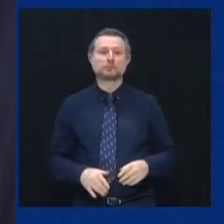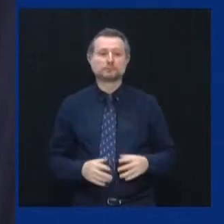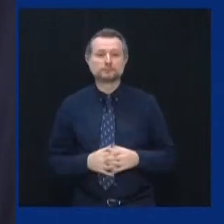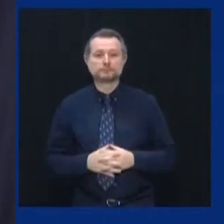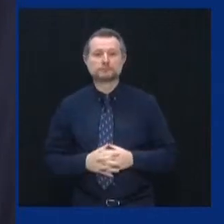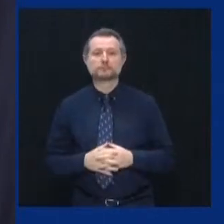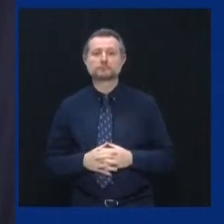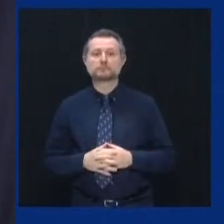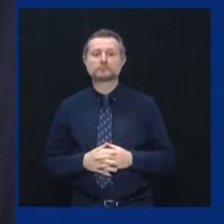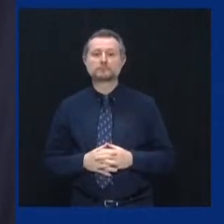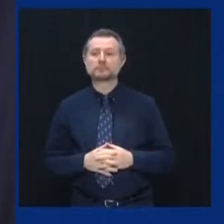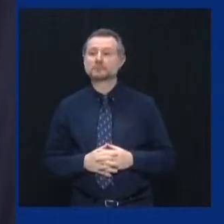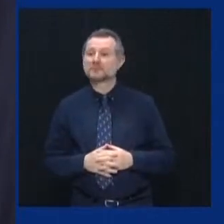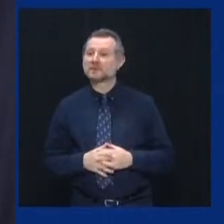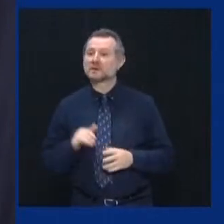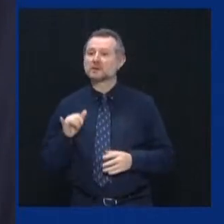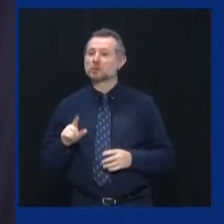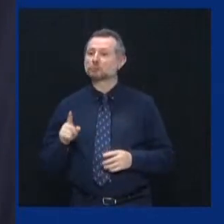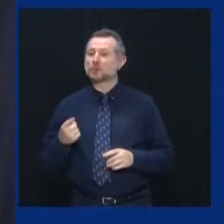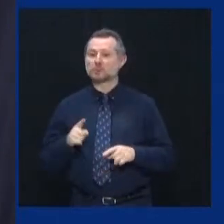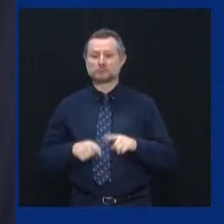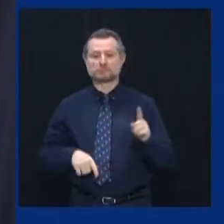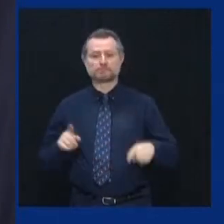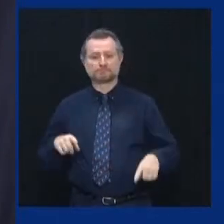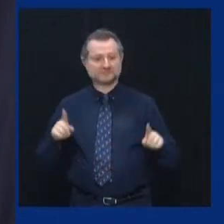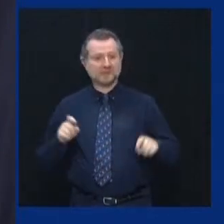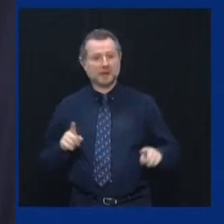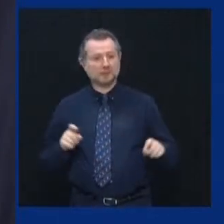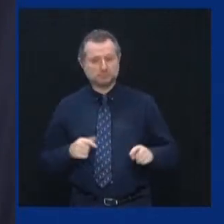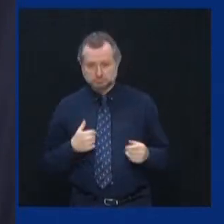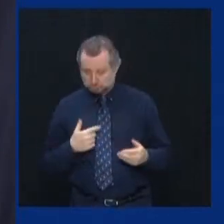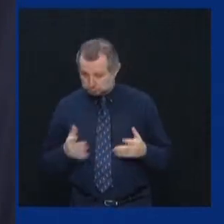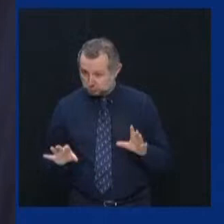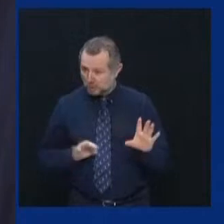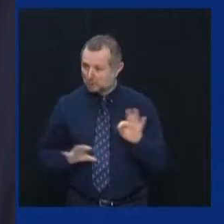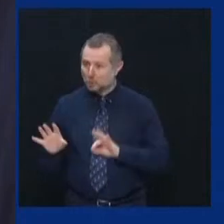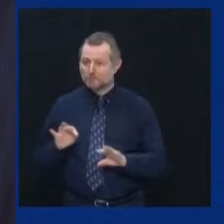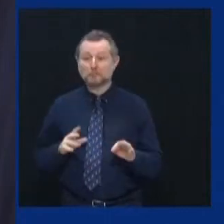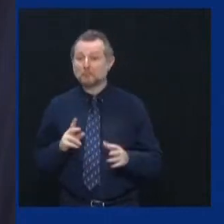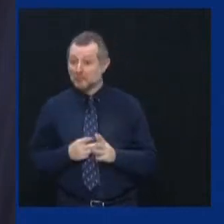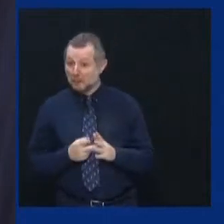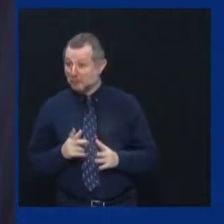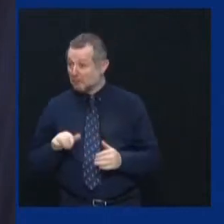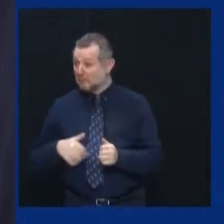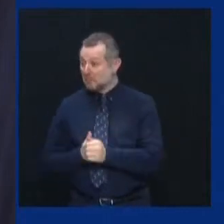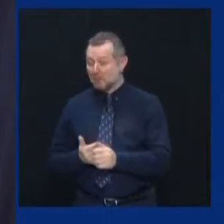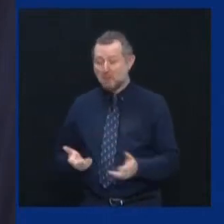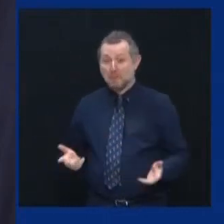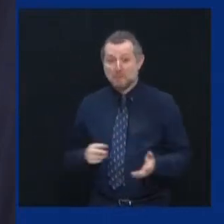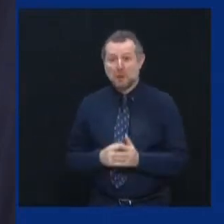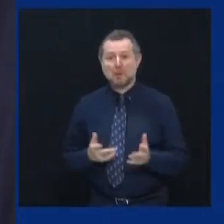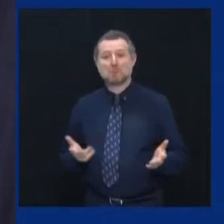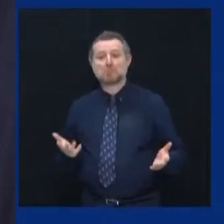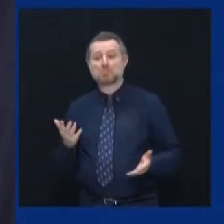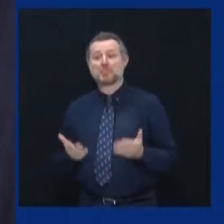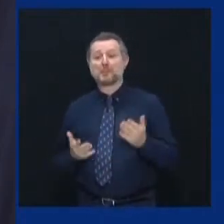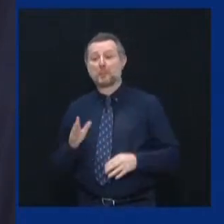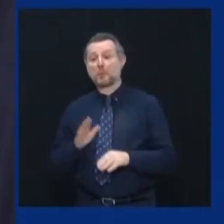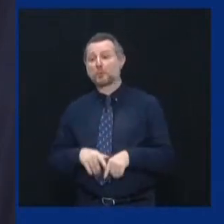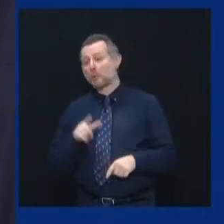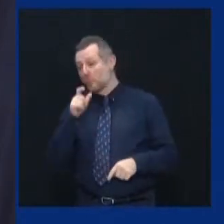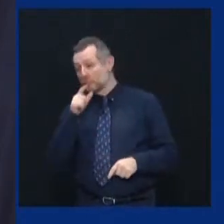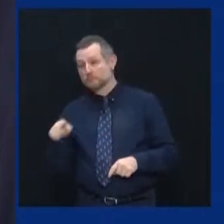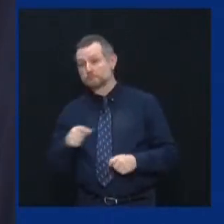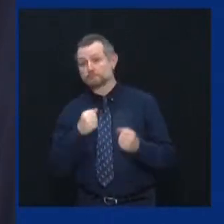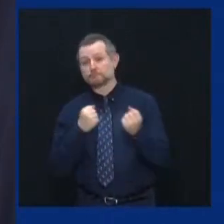as a random test. I don't know what it says. So maybe it's self-selecting with Bills